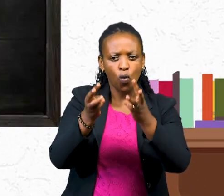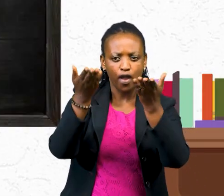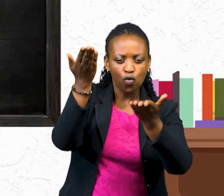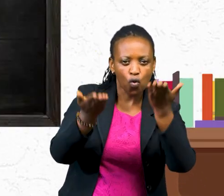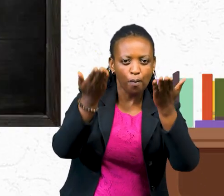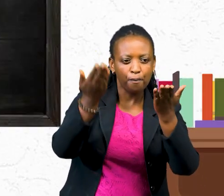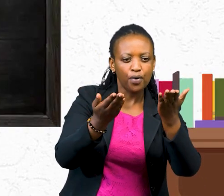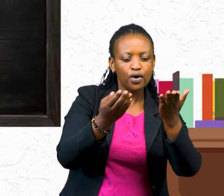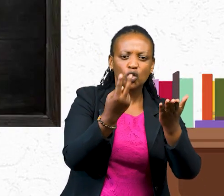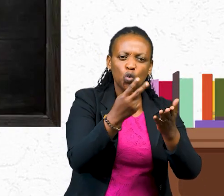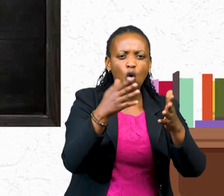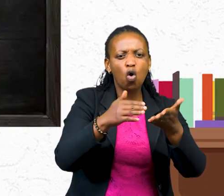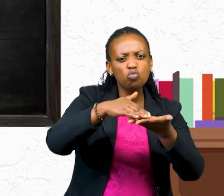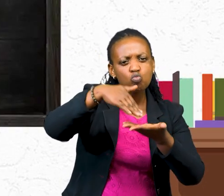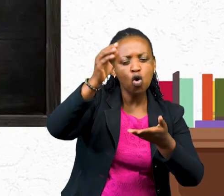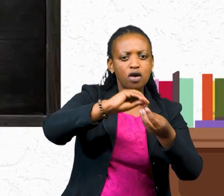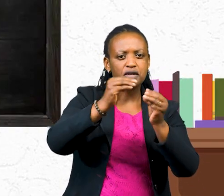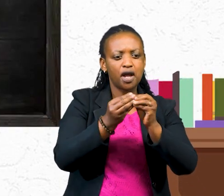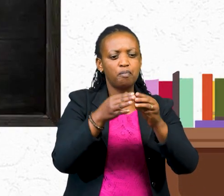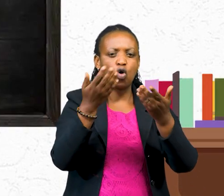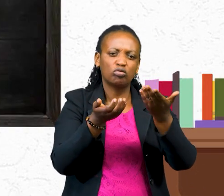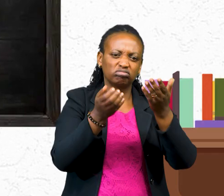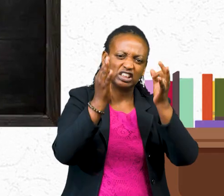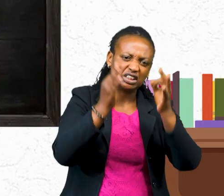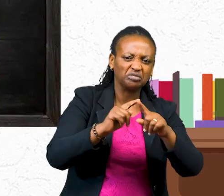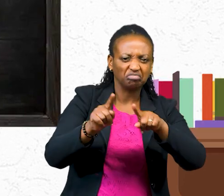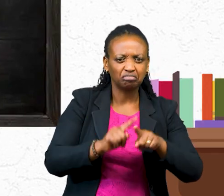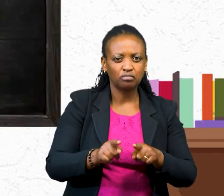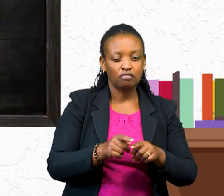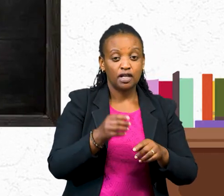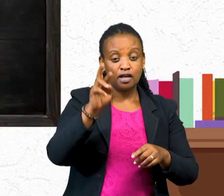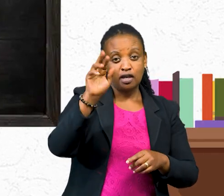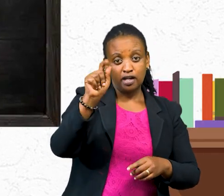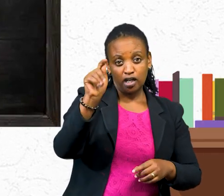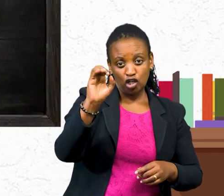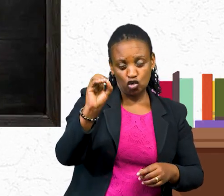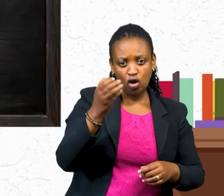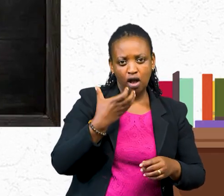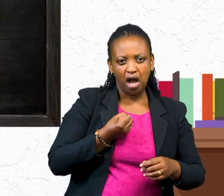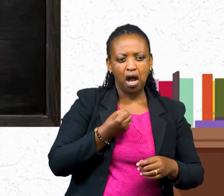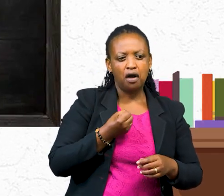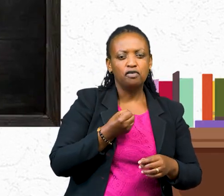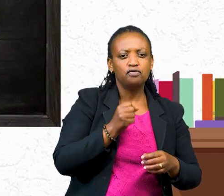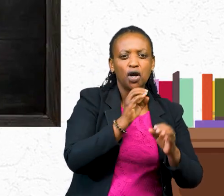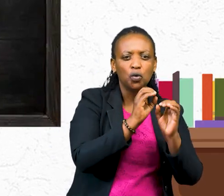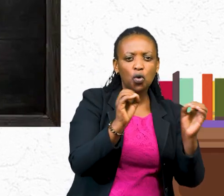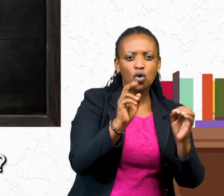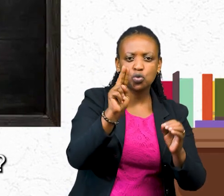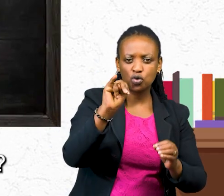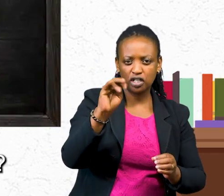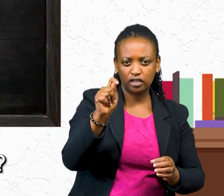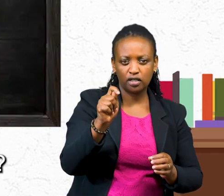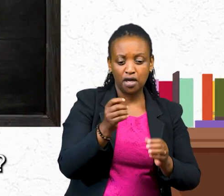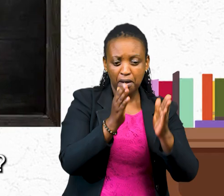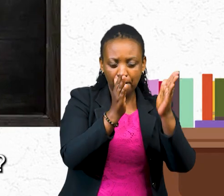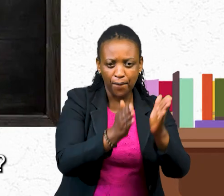way of comparing 2 or more numbers or quantities, okay? And a ratio has no units. And